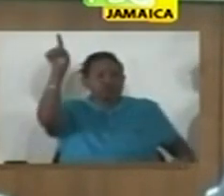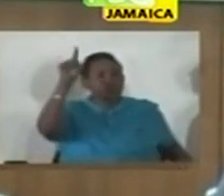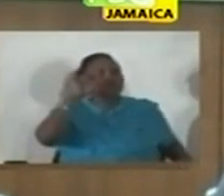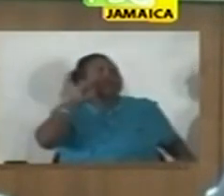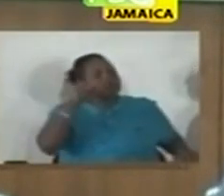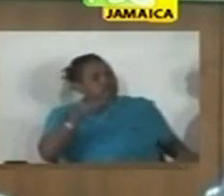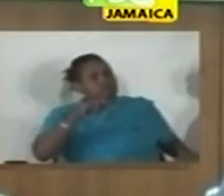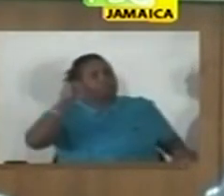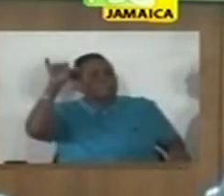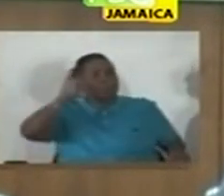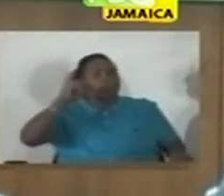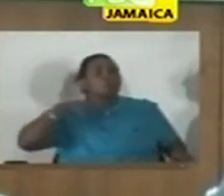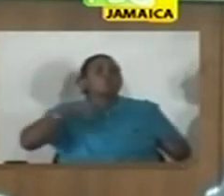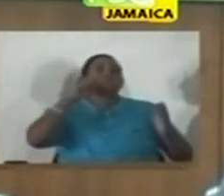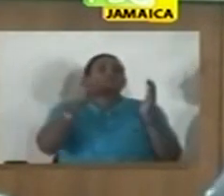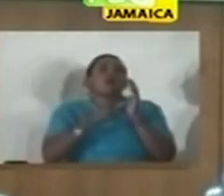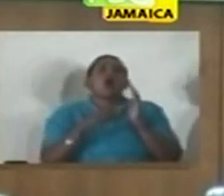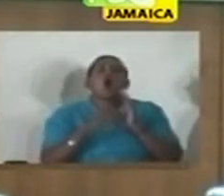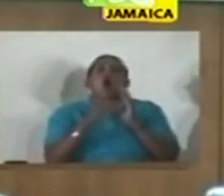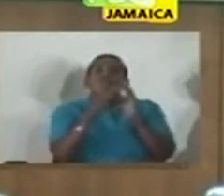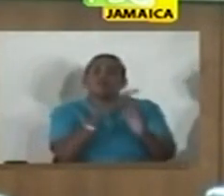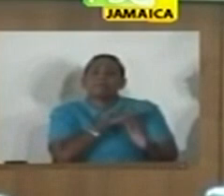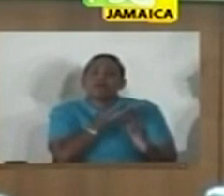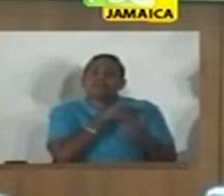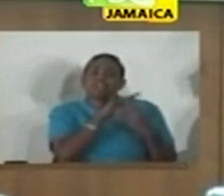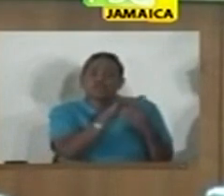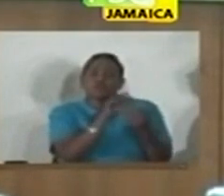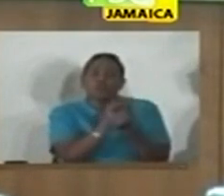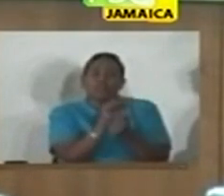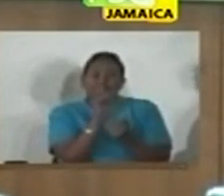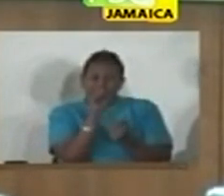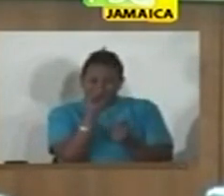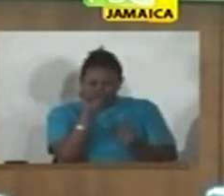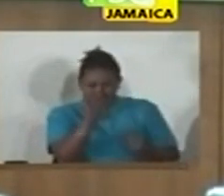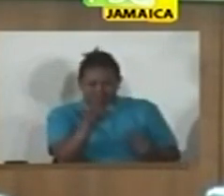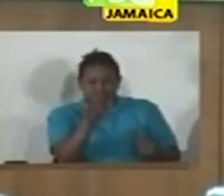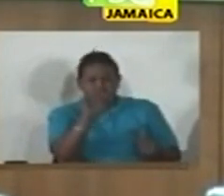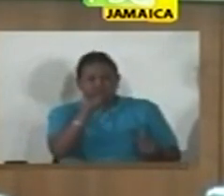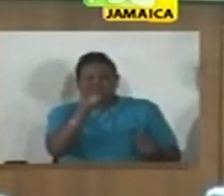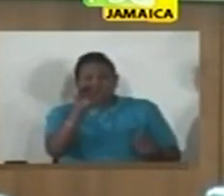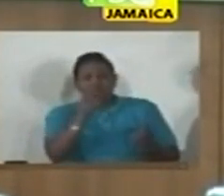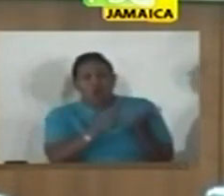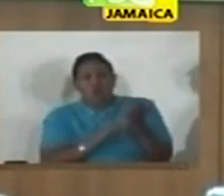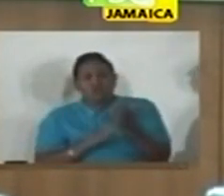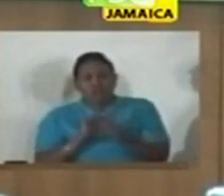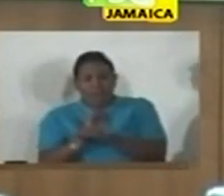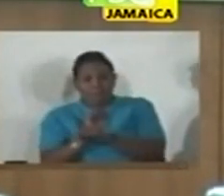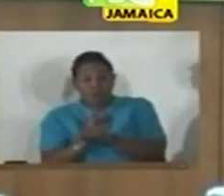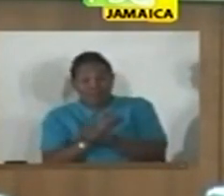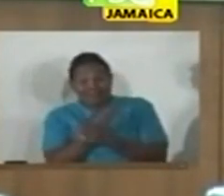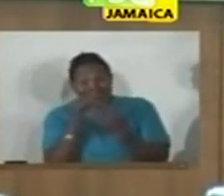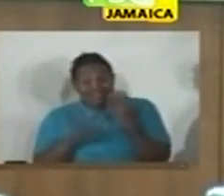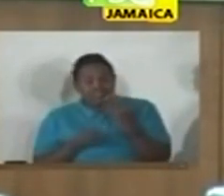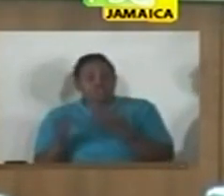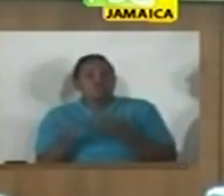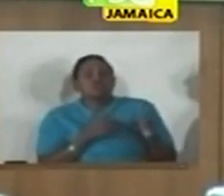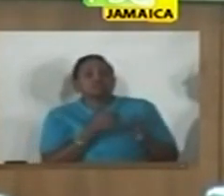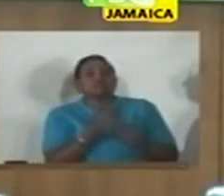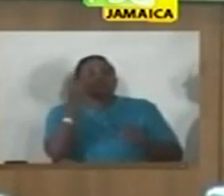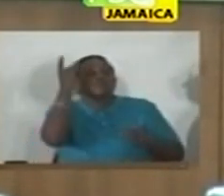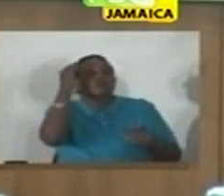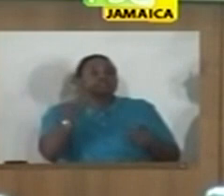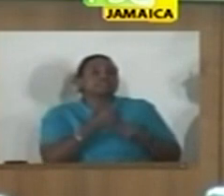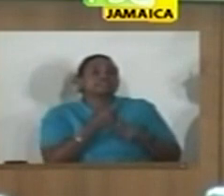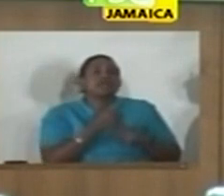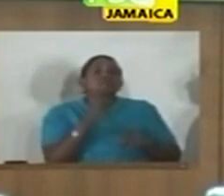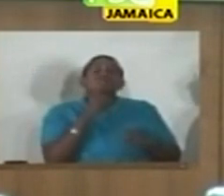we recognize that there are often benefits associated with fixed-term contract employment. These arrangements, considered to be a form